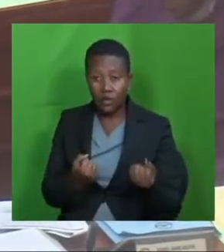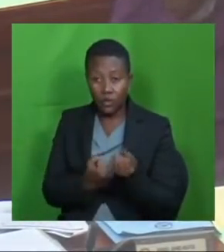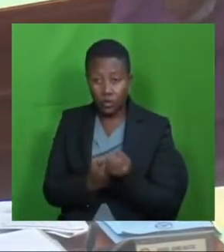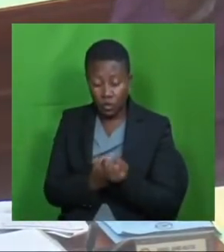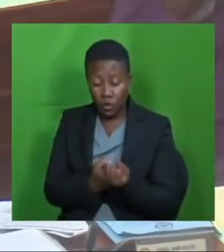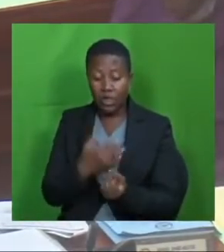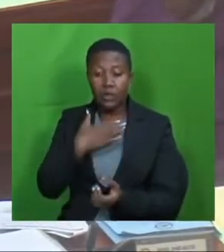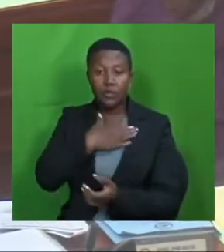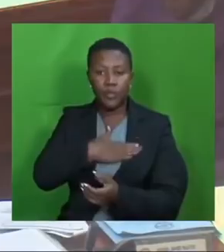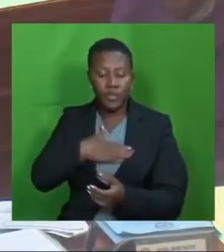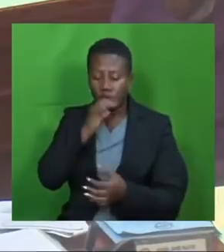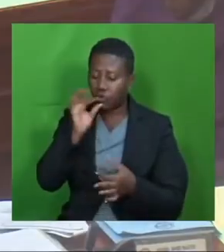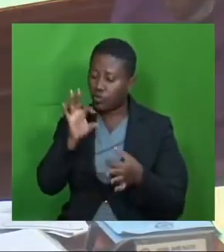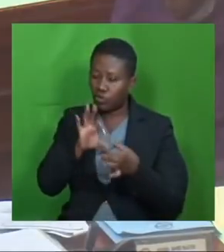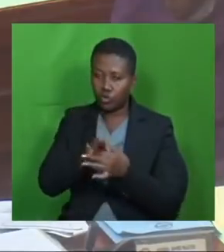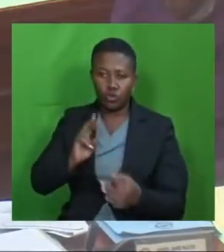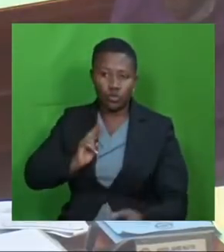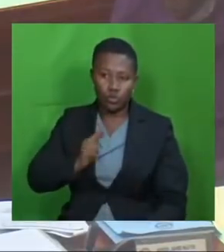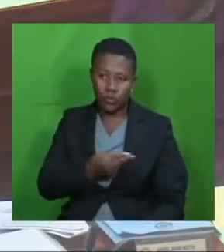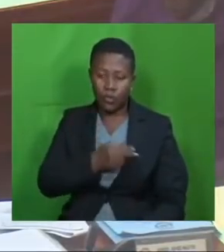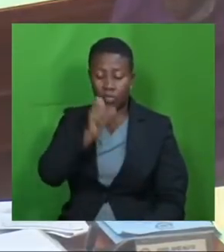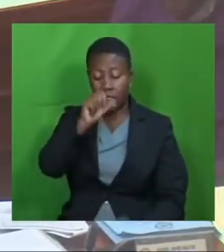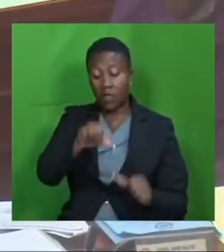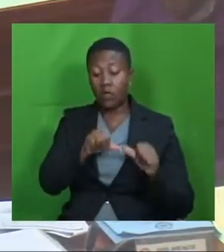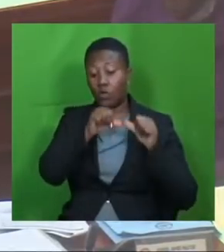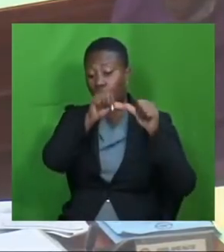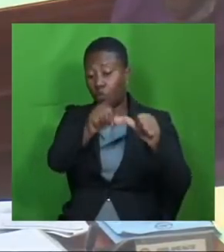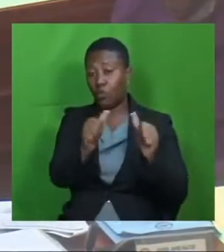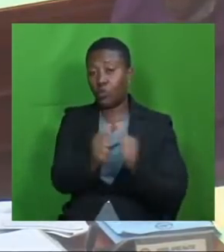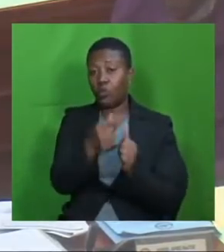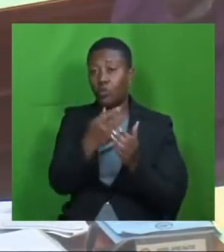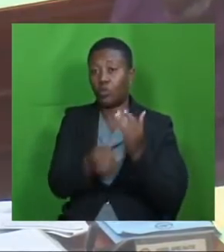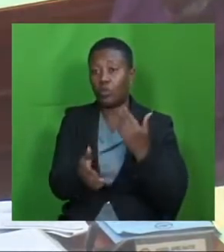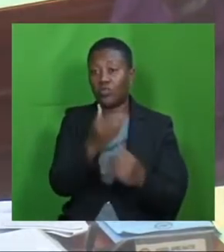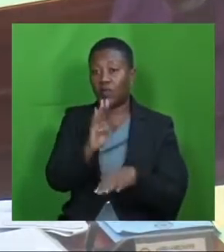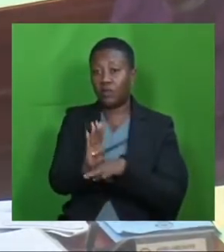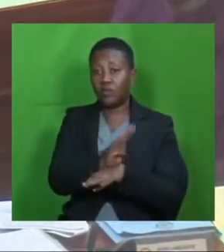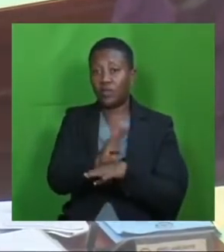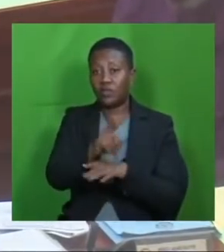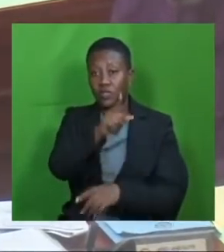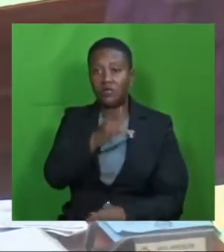out of it. They can proceed with whatever business they want to do. I thank you, Mr.